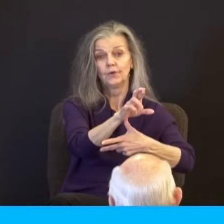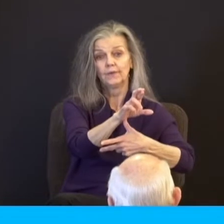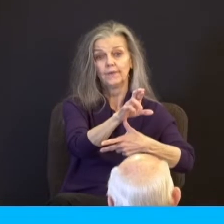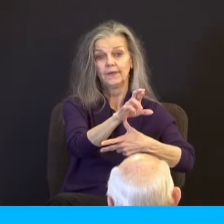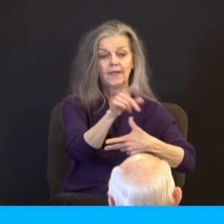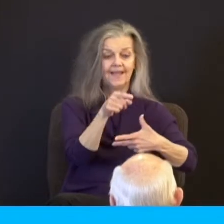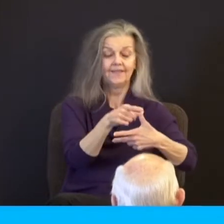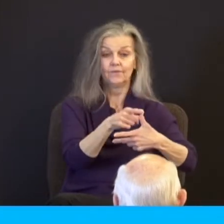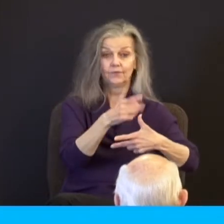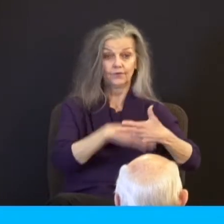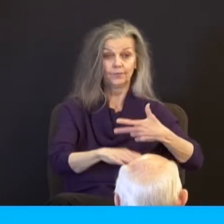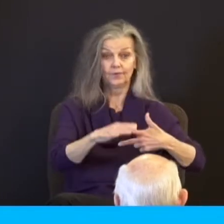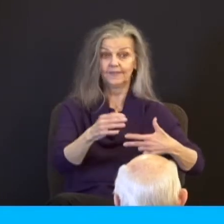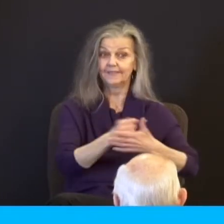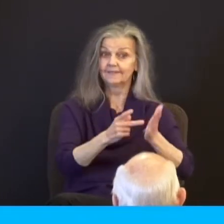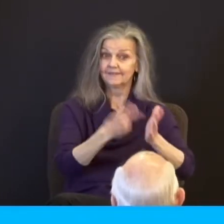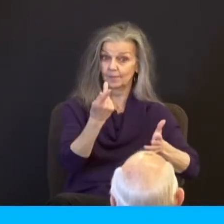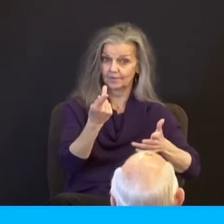get? Double portion.